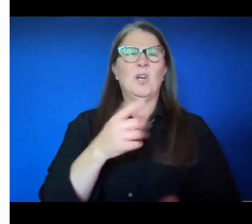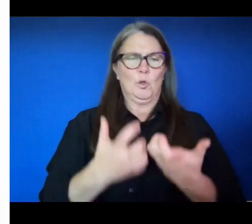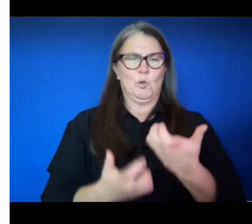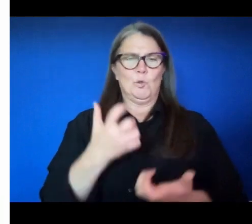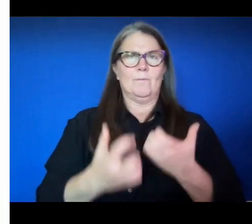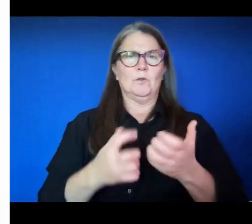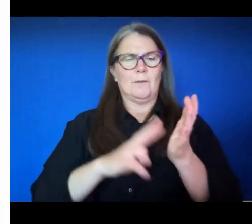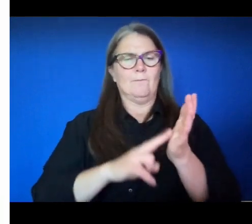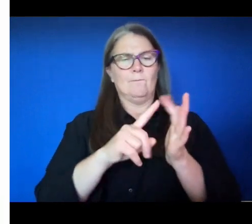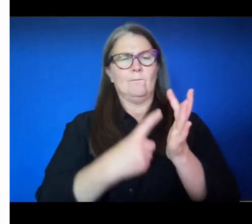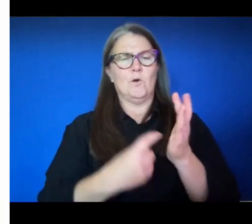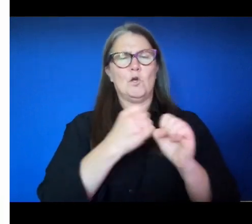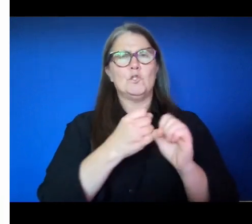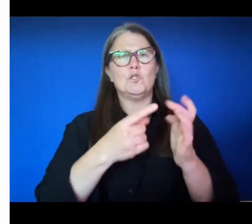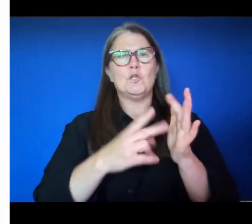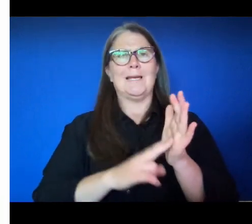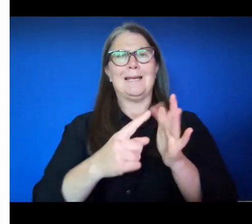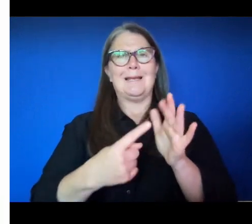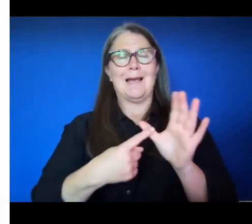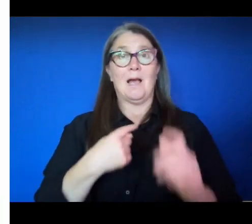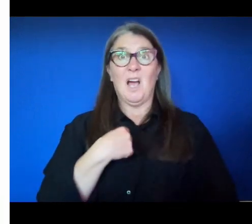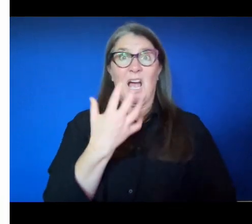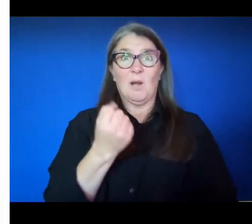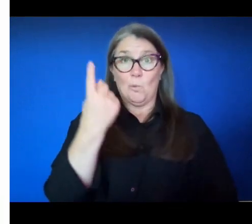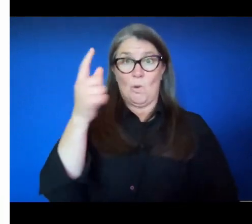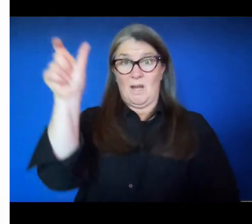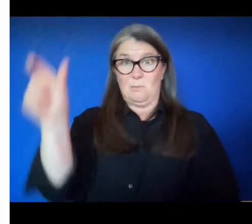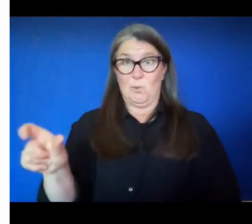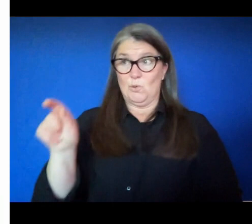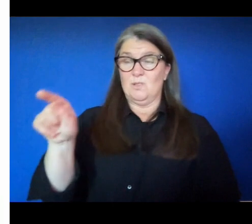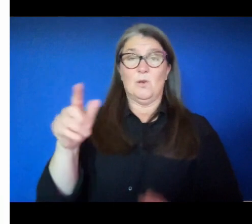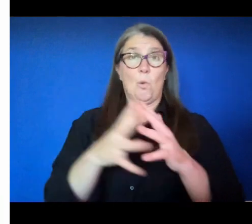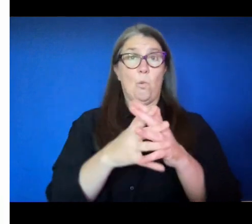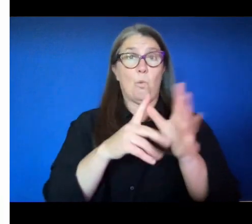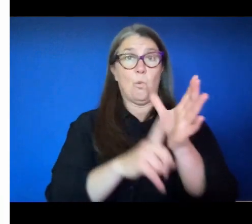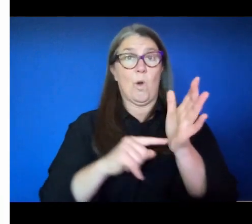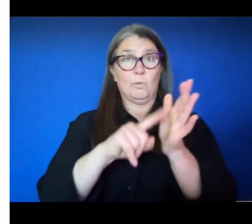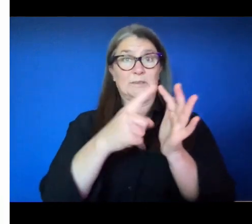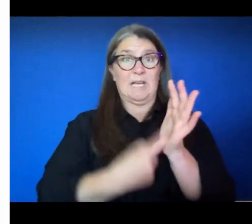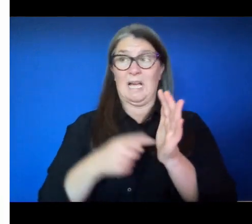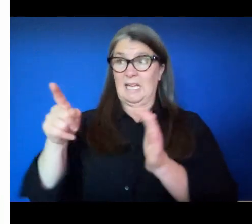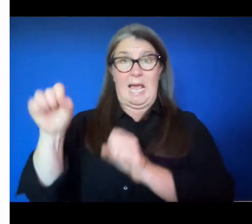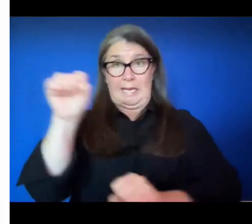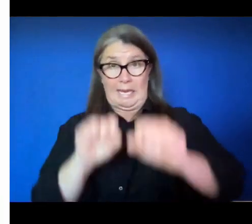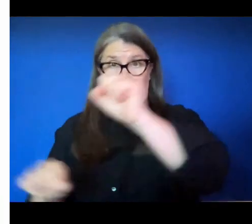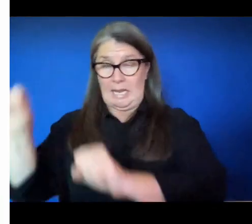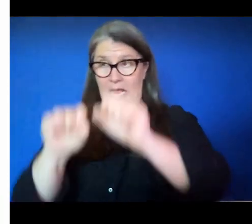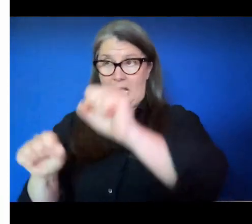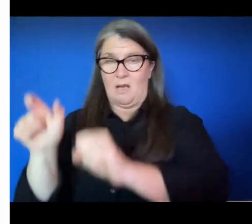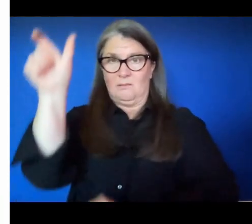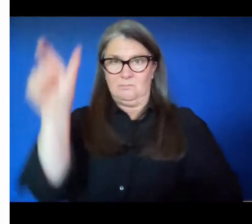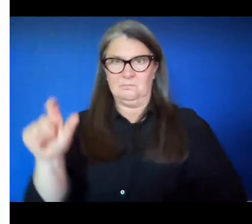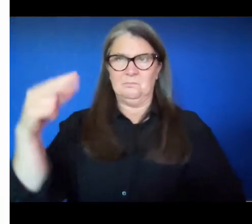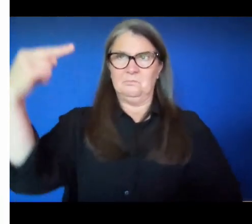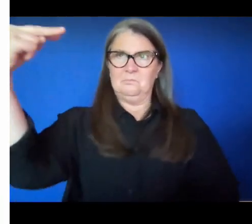Walter, who was the cleaner, facing off with another guy who was the head of the art school, and that whole idea of